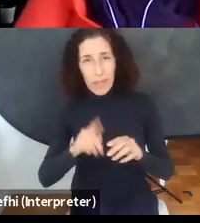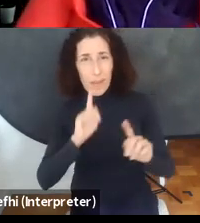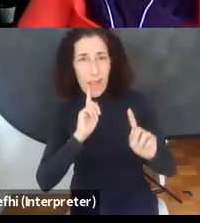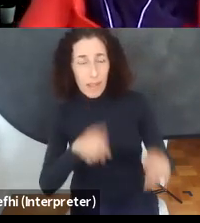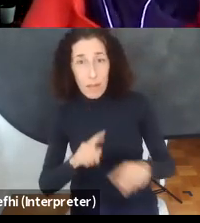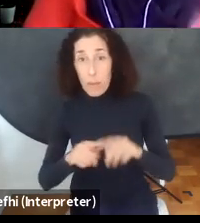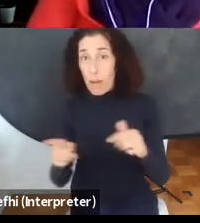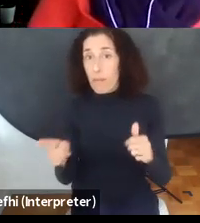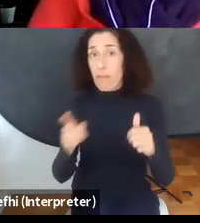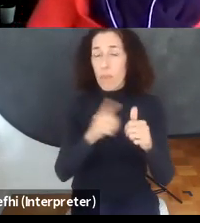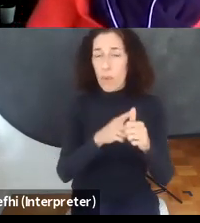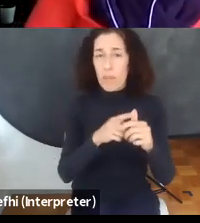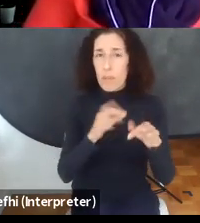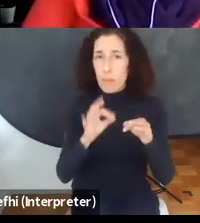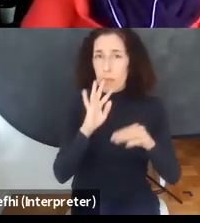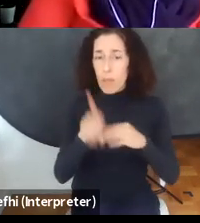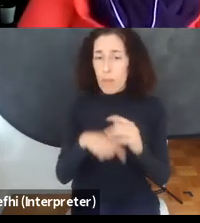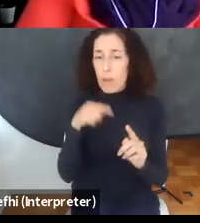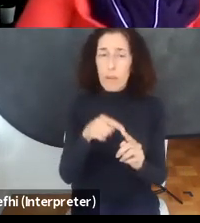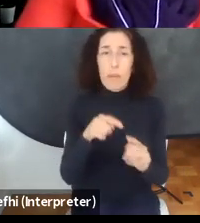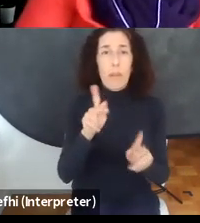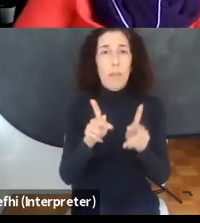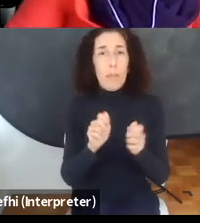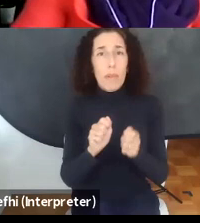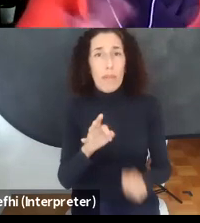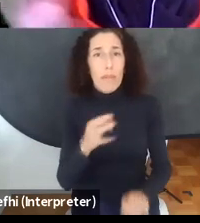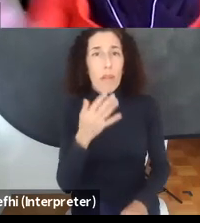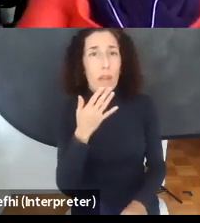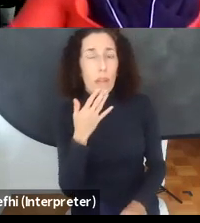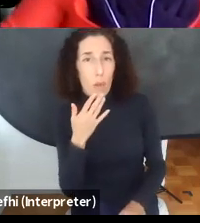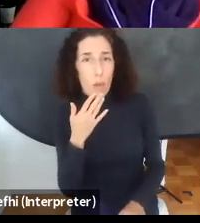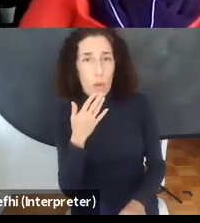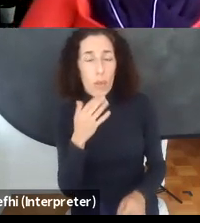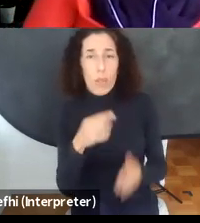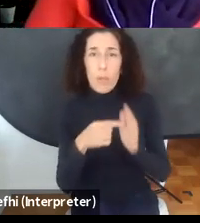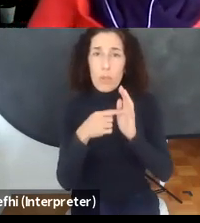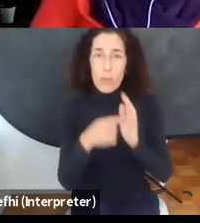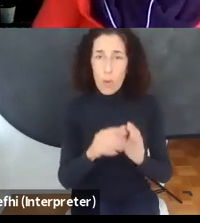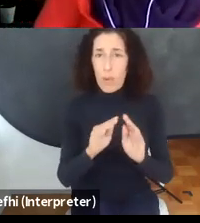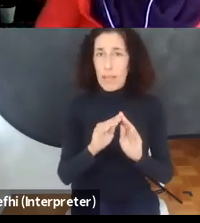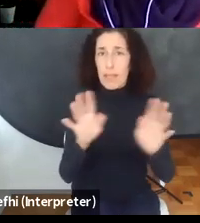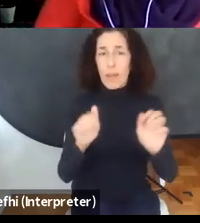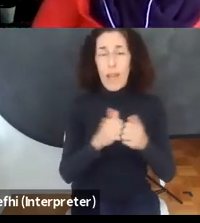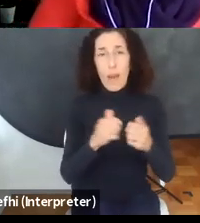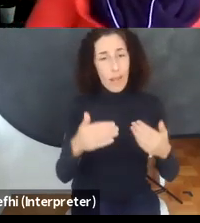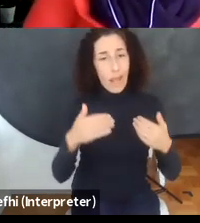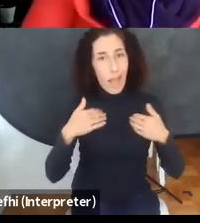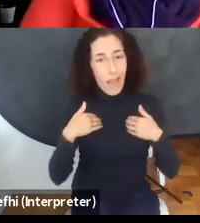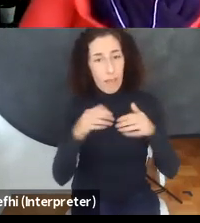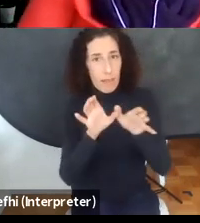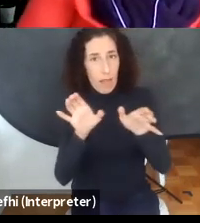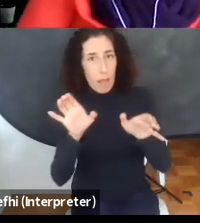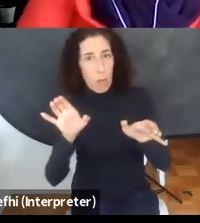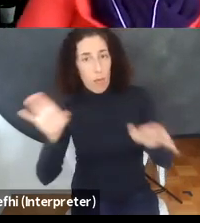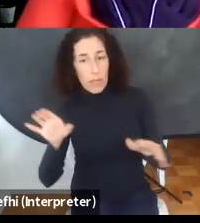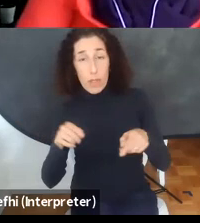issues surrounding people of color in particular really shows the separation that's been going in our movements that has created